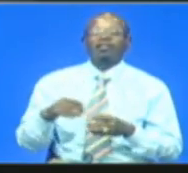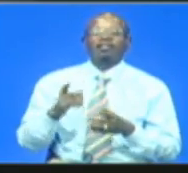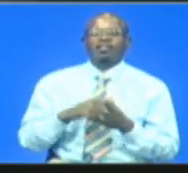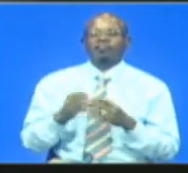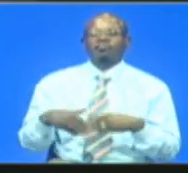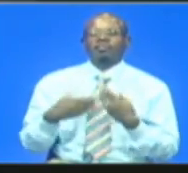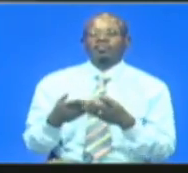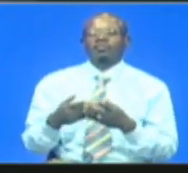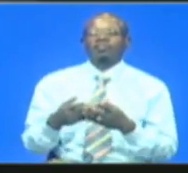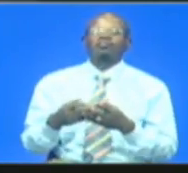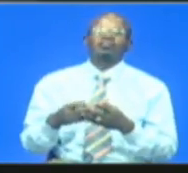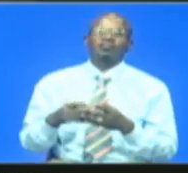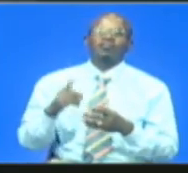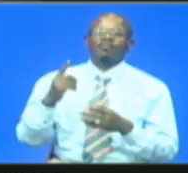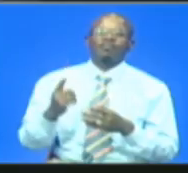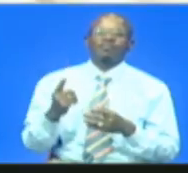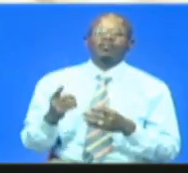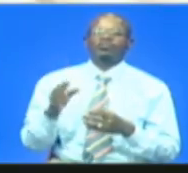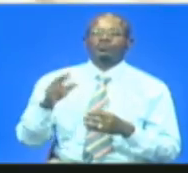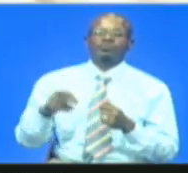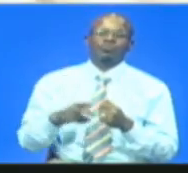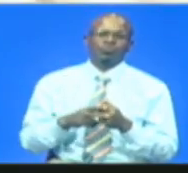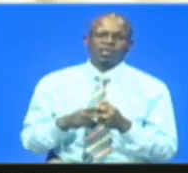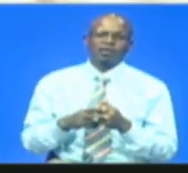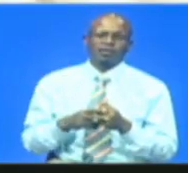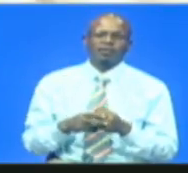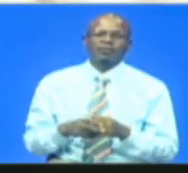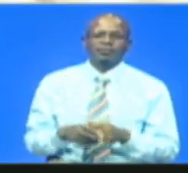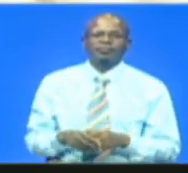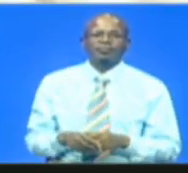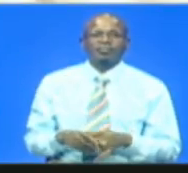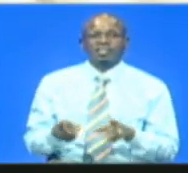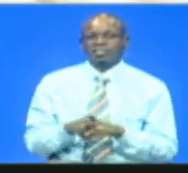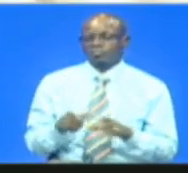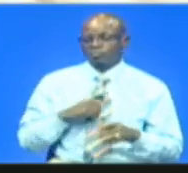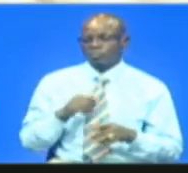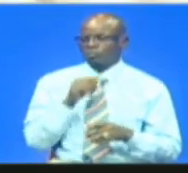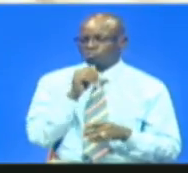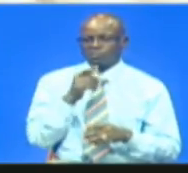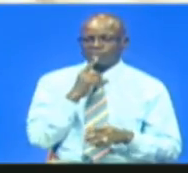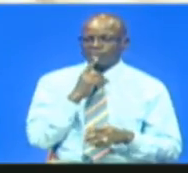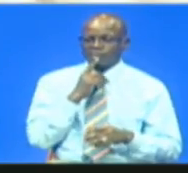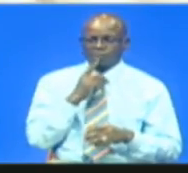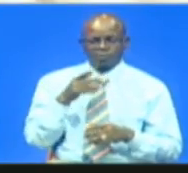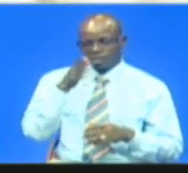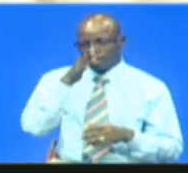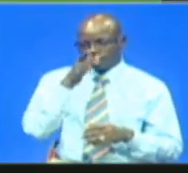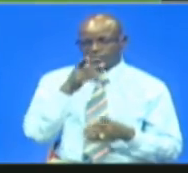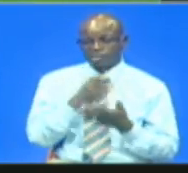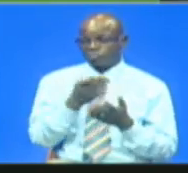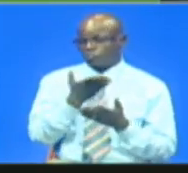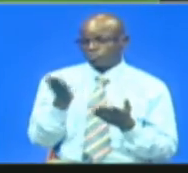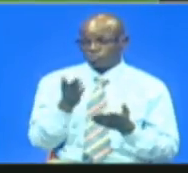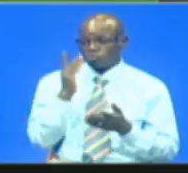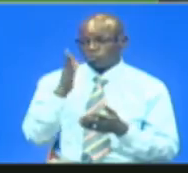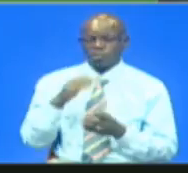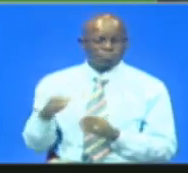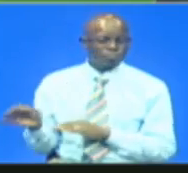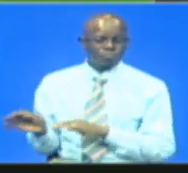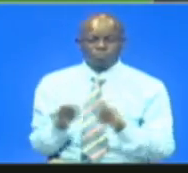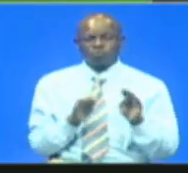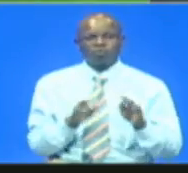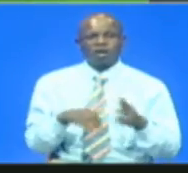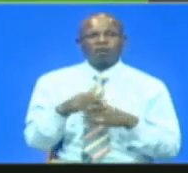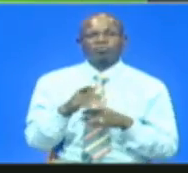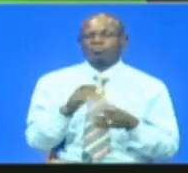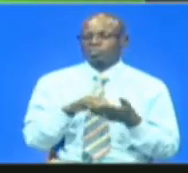provide proof of tax compliance. Let me not lie, some of you will be out of this business soon. What are we raising our